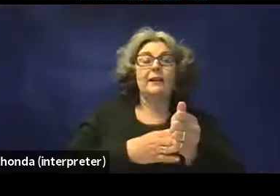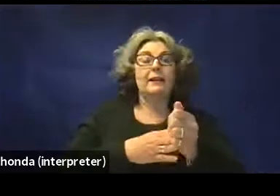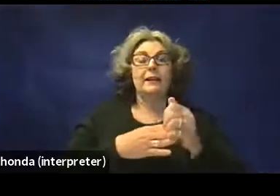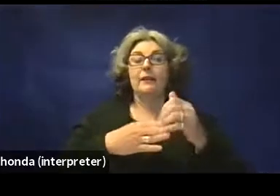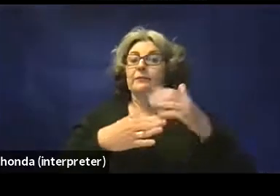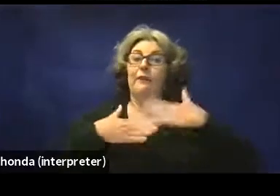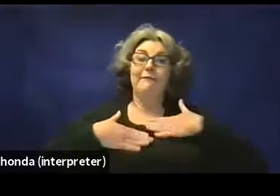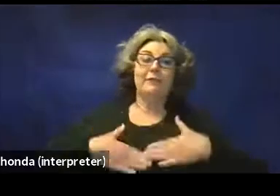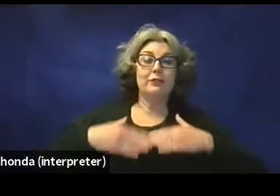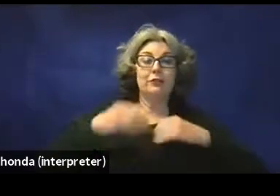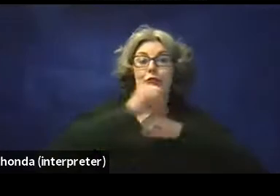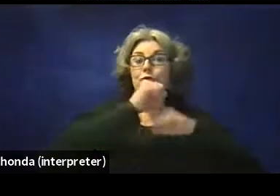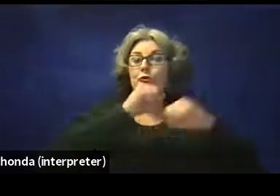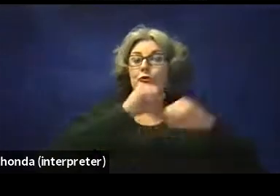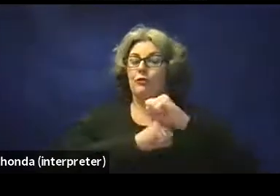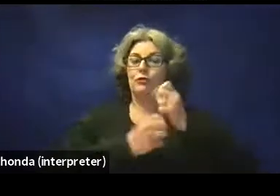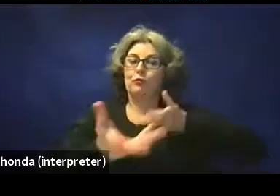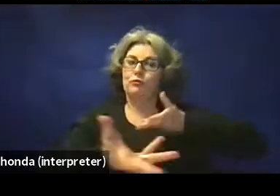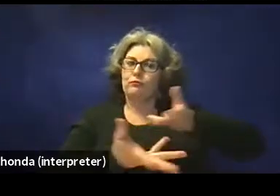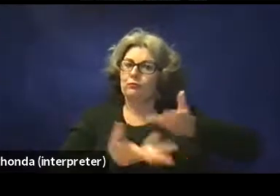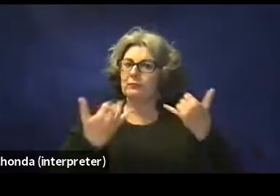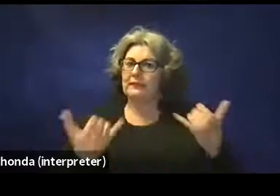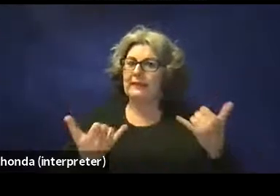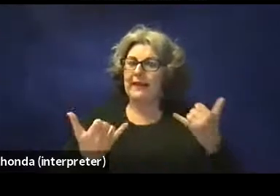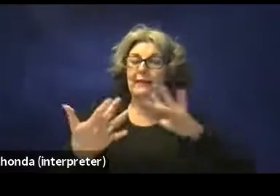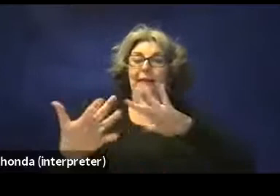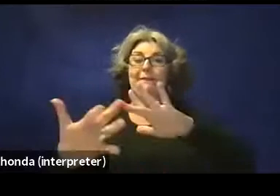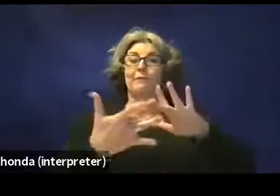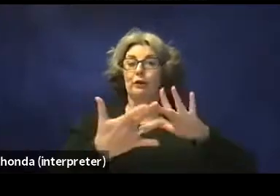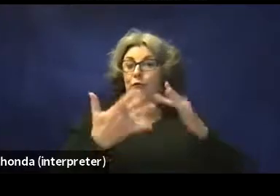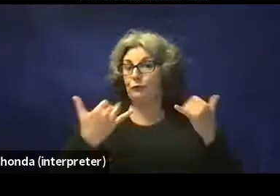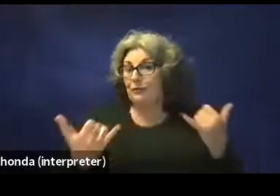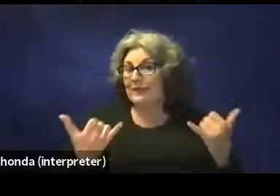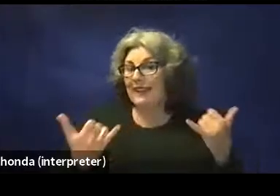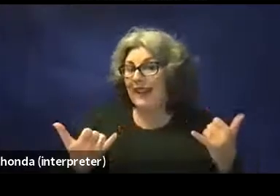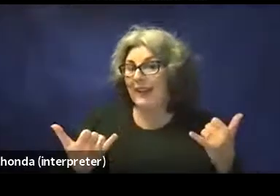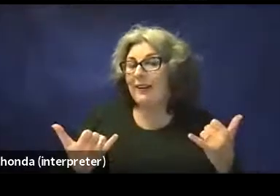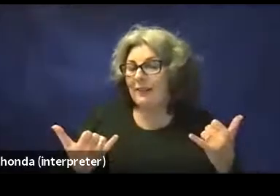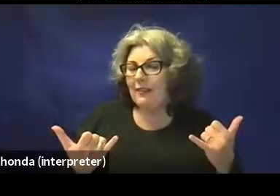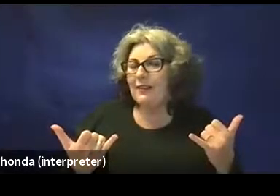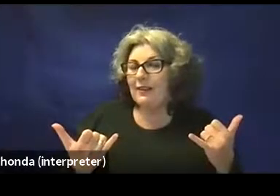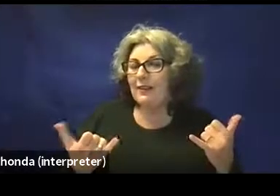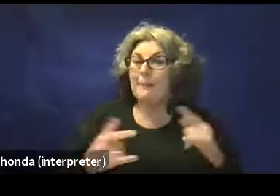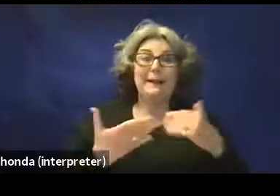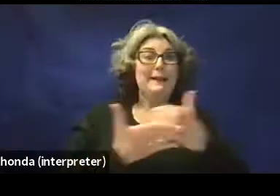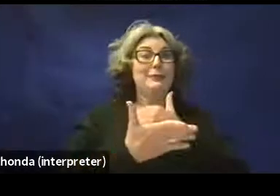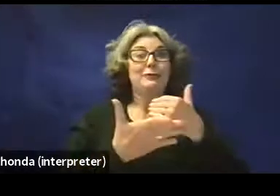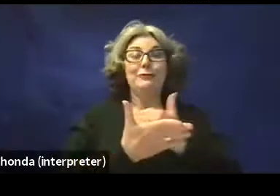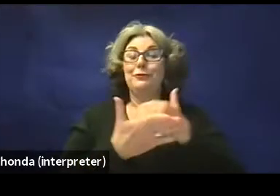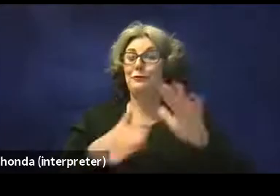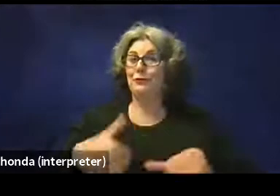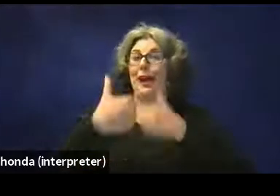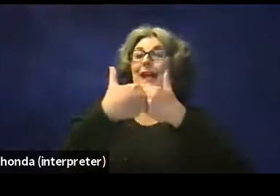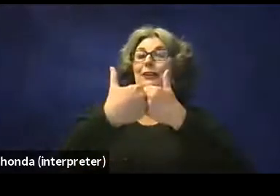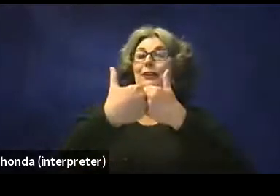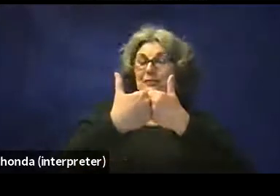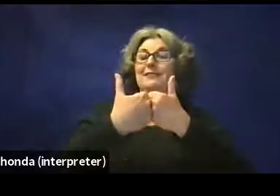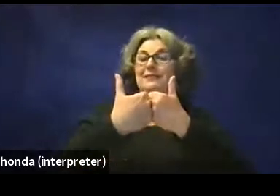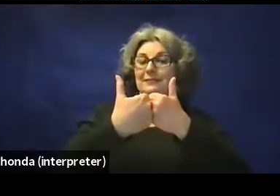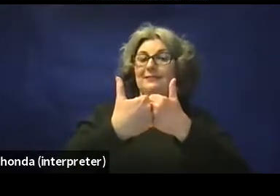And so we're having these conversations now in the virtual space, but it's new. They're new challenges to us with